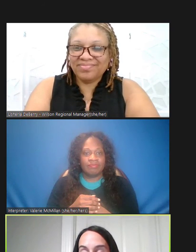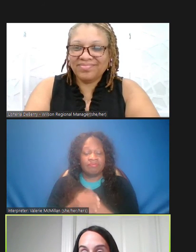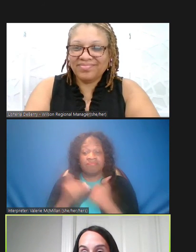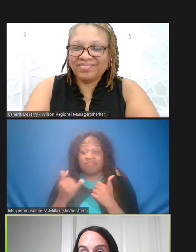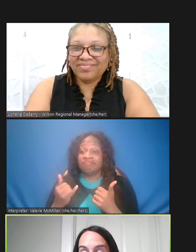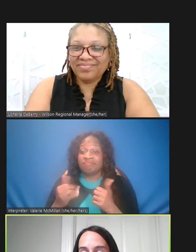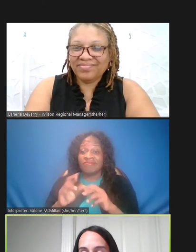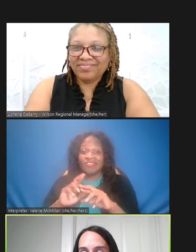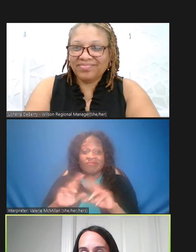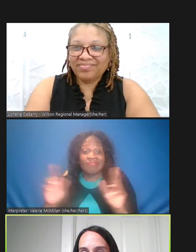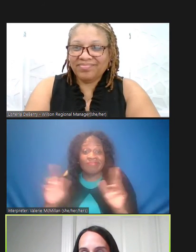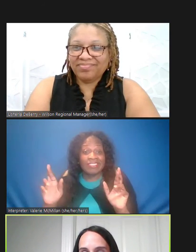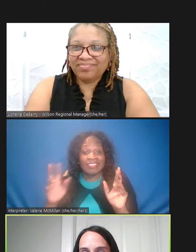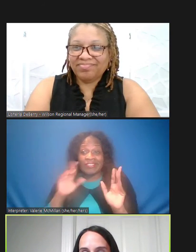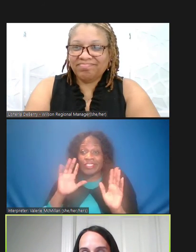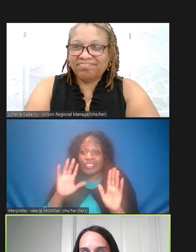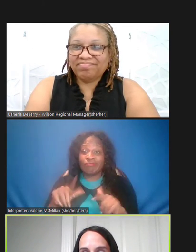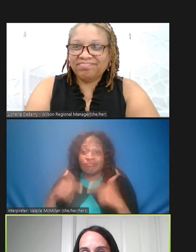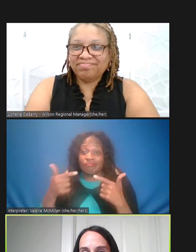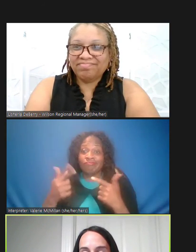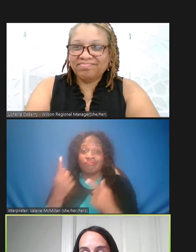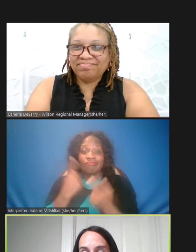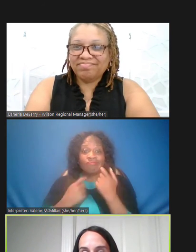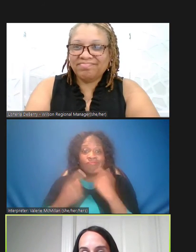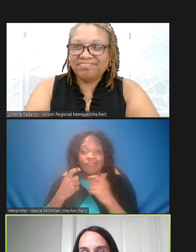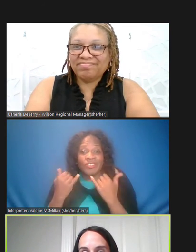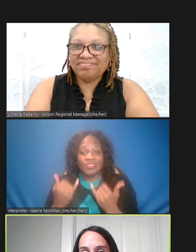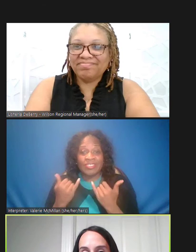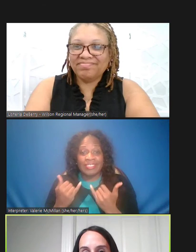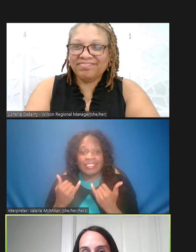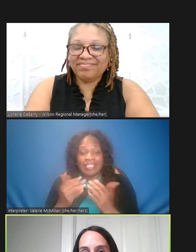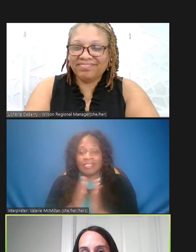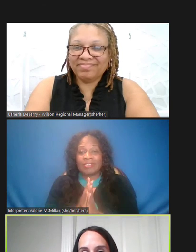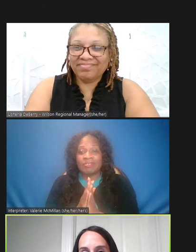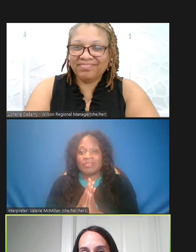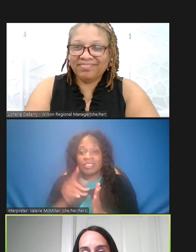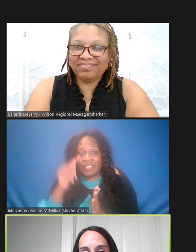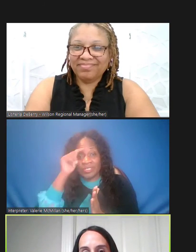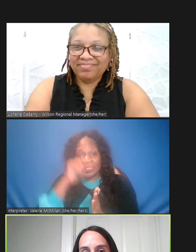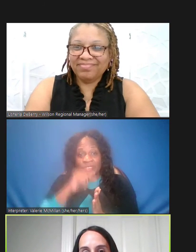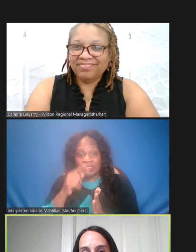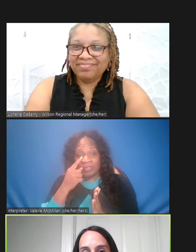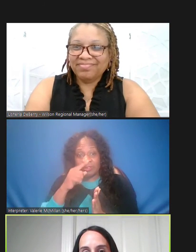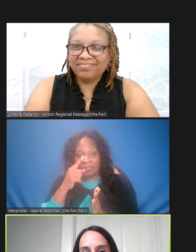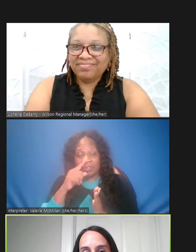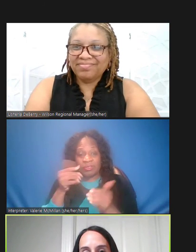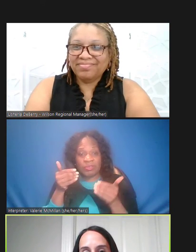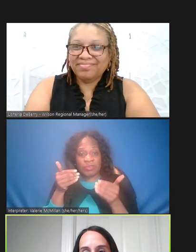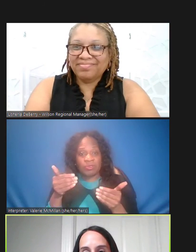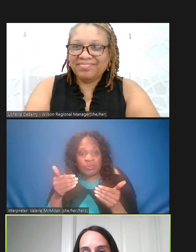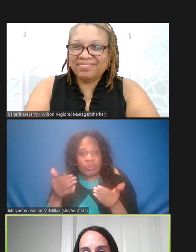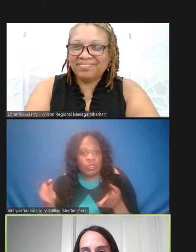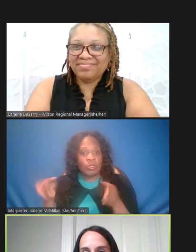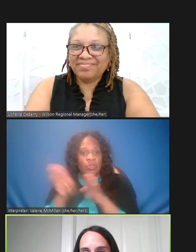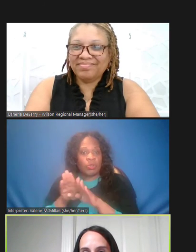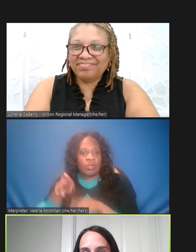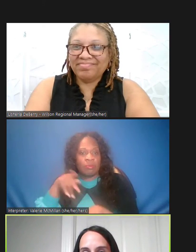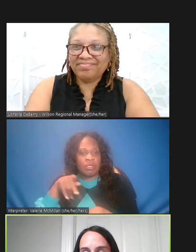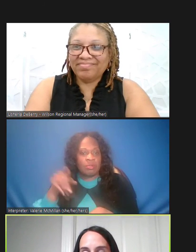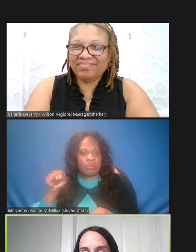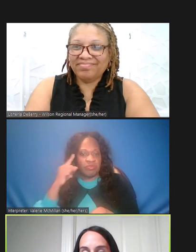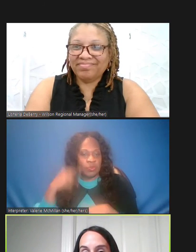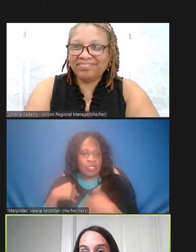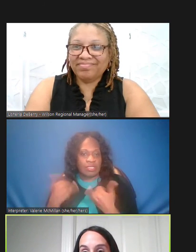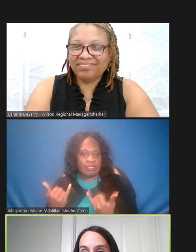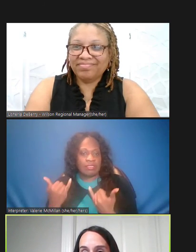All right, we are ready for your questions today. And Tony, if you would not mind, go ahead and close the PowerPoint for